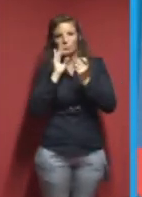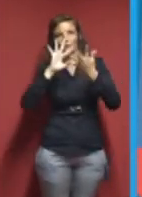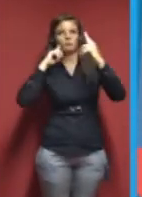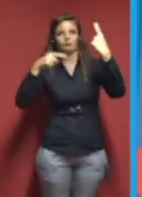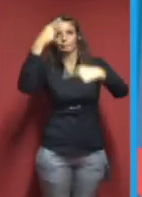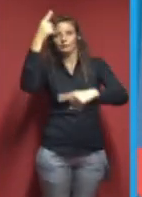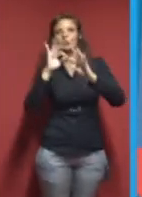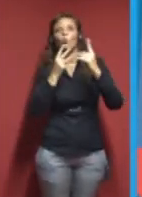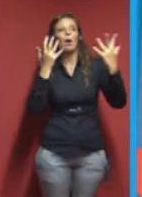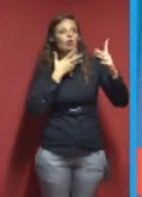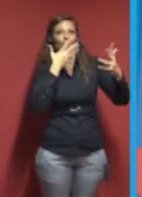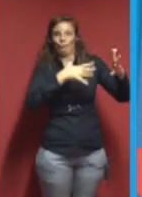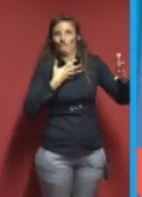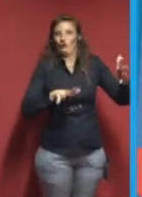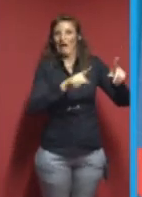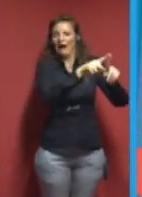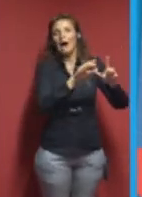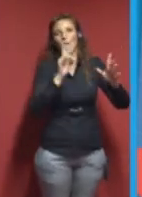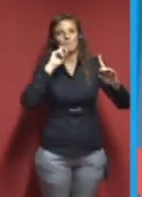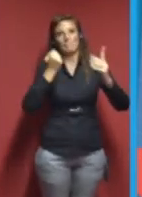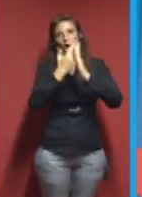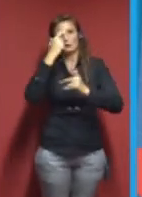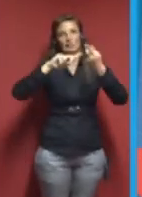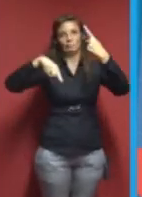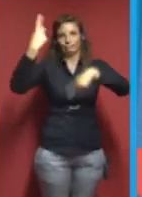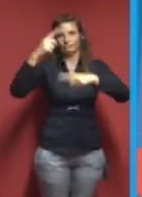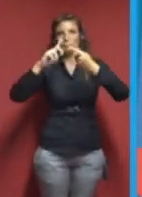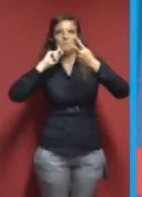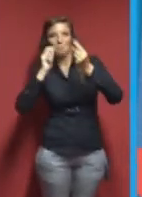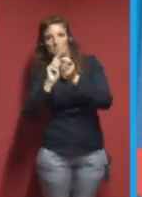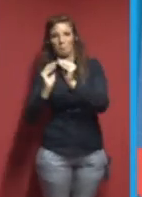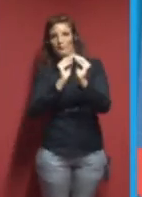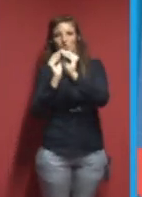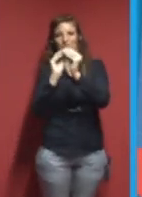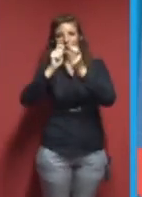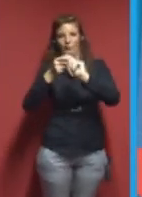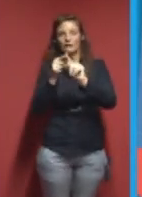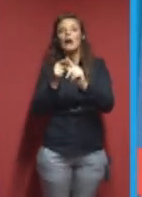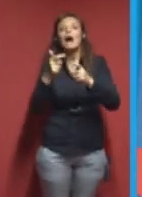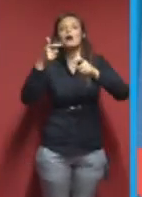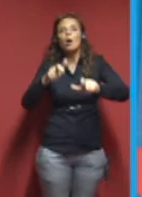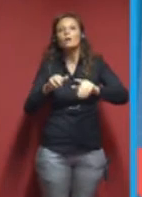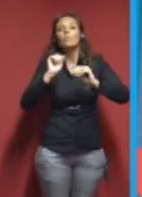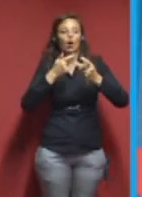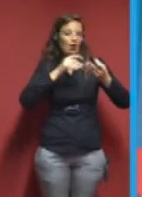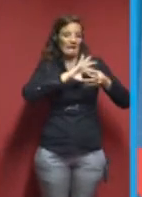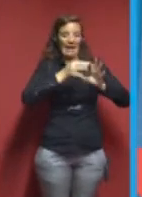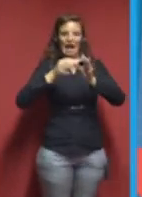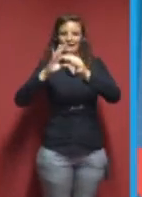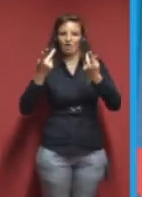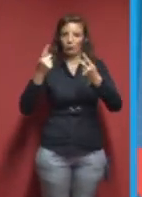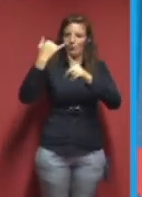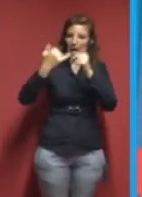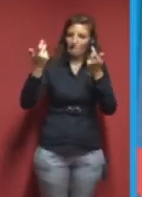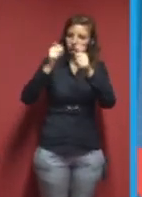more possible to create shorter networks for supply chain. The supply chain are the networks that are actually put into practice